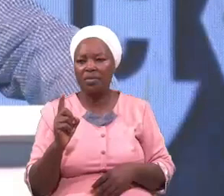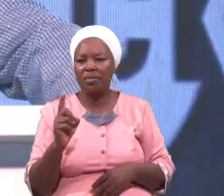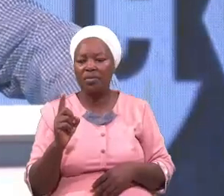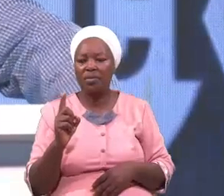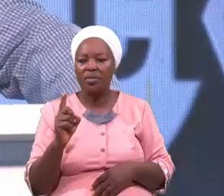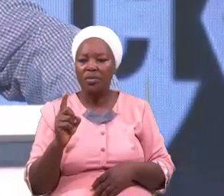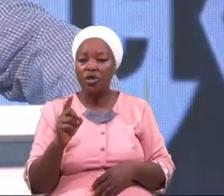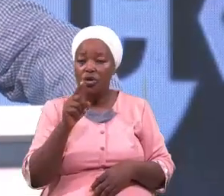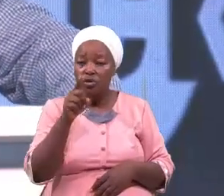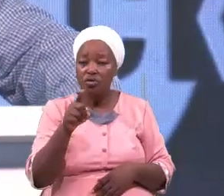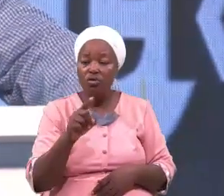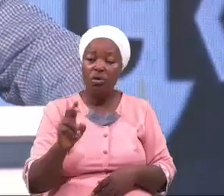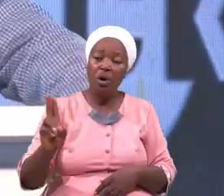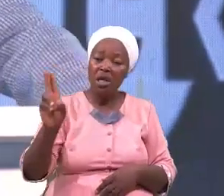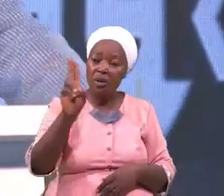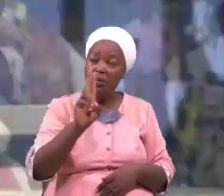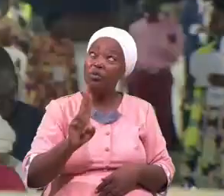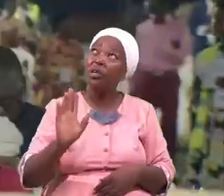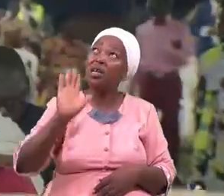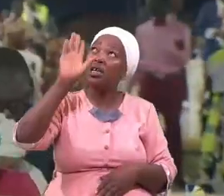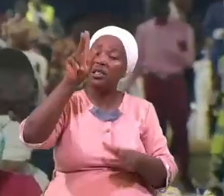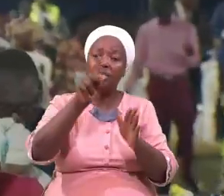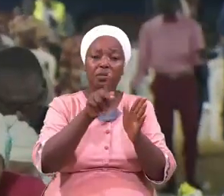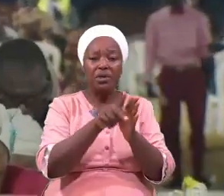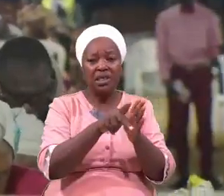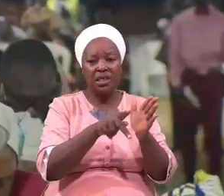You implement his precept